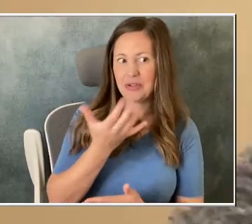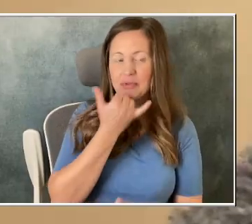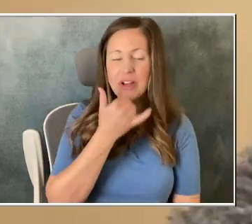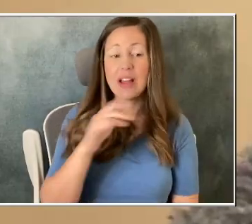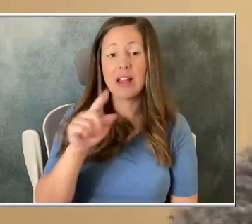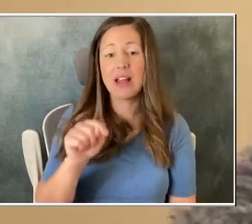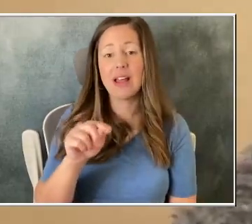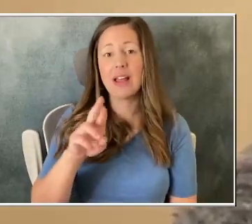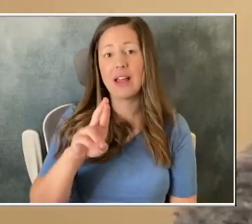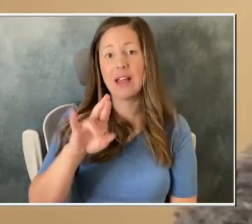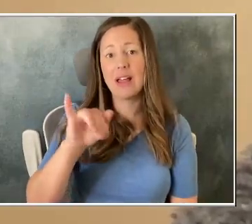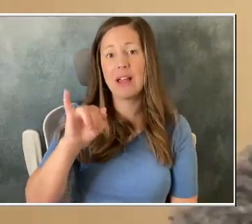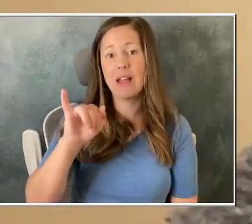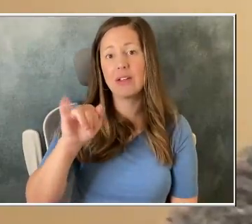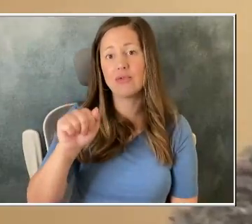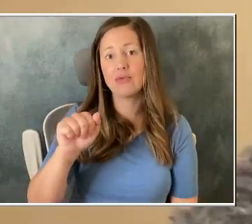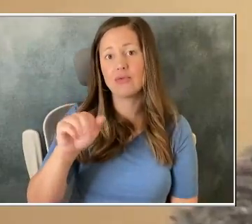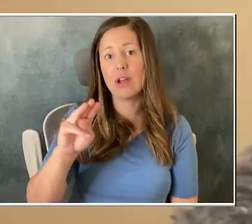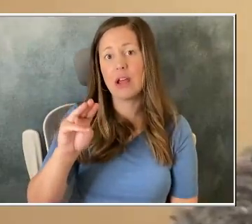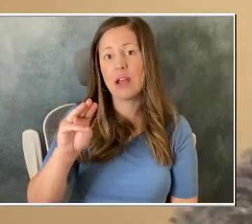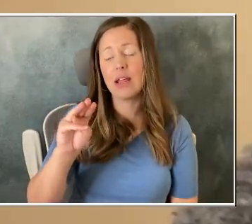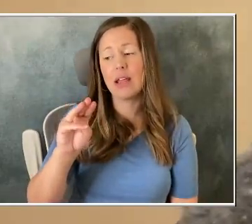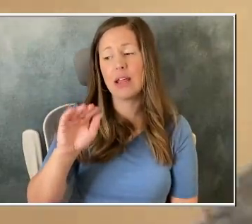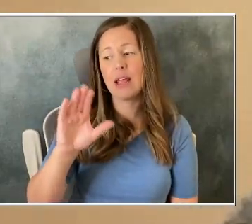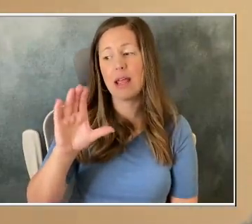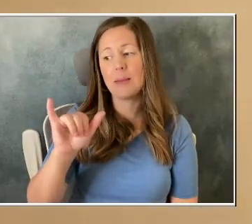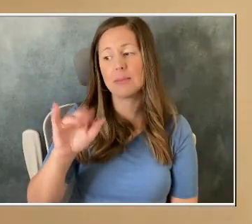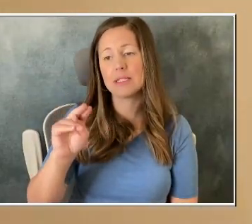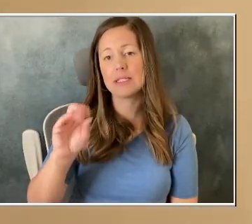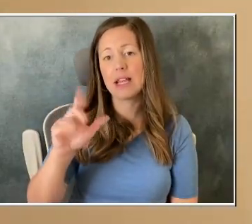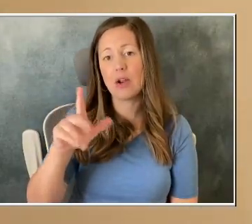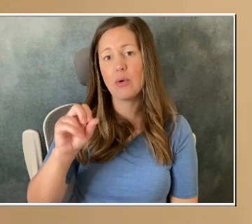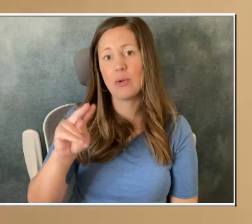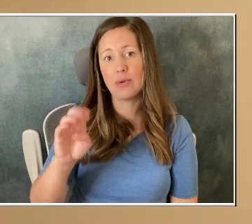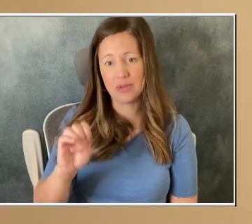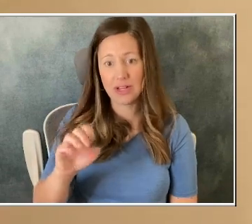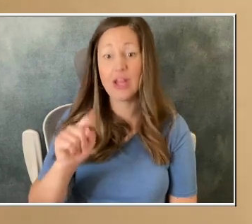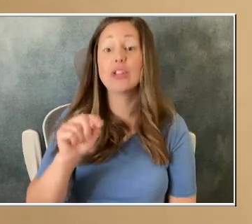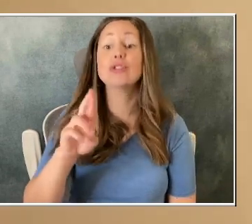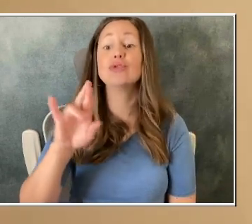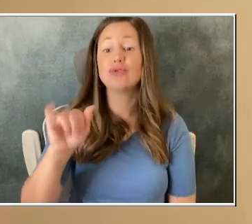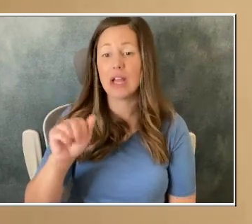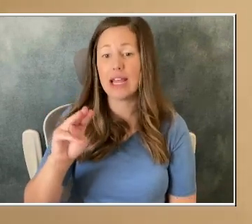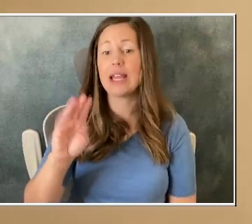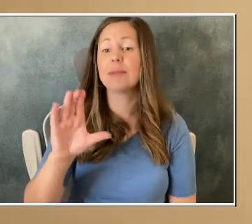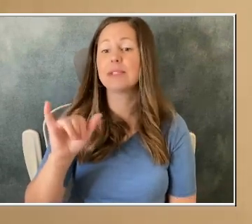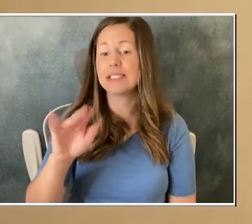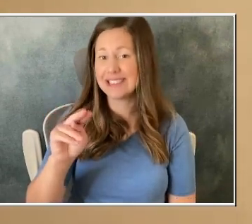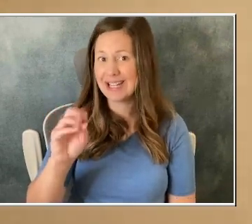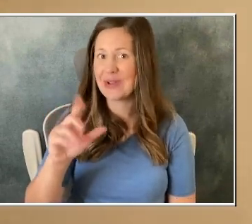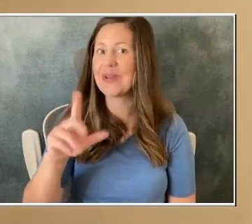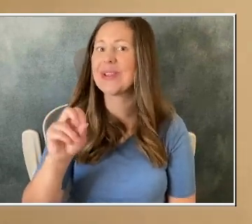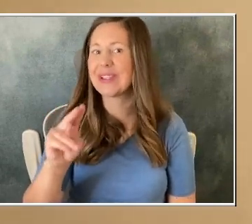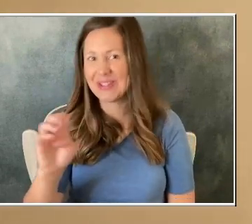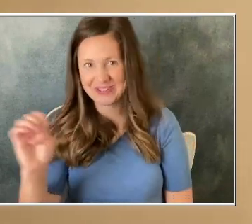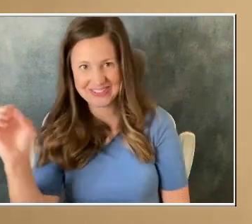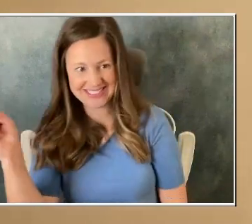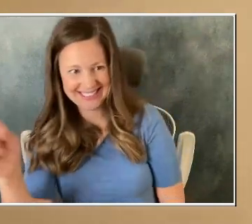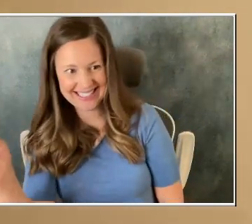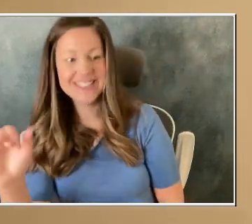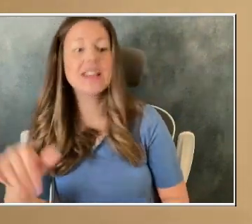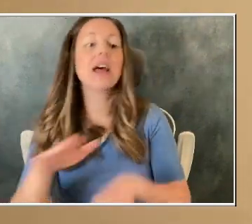triamcinolone. Triamcinolone, yeah. Okay, there we go. That was the